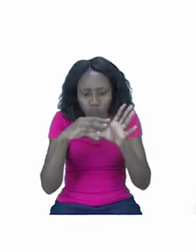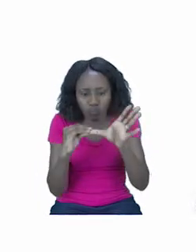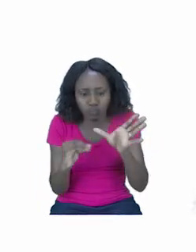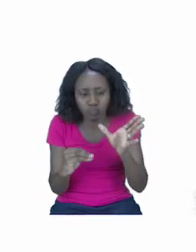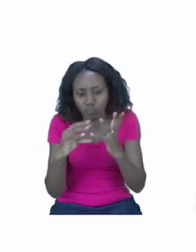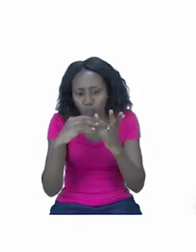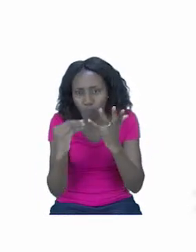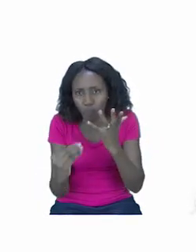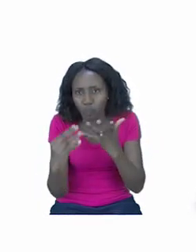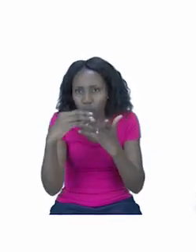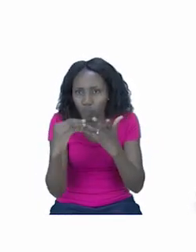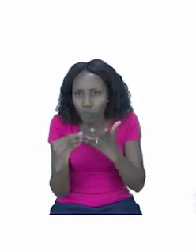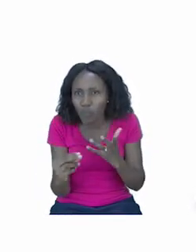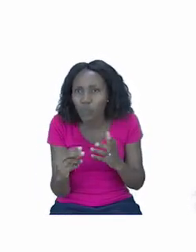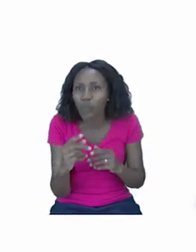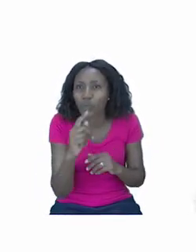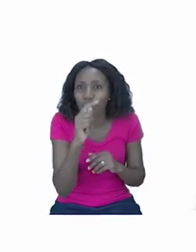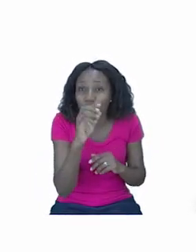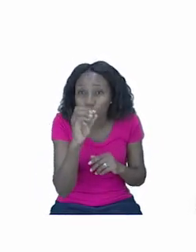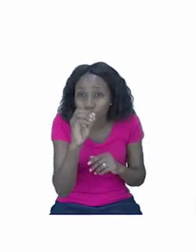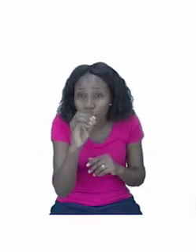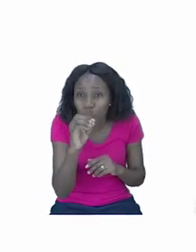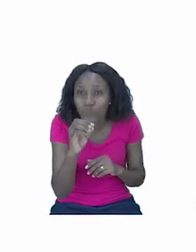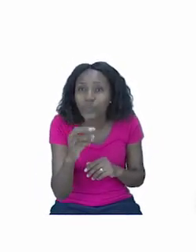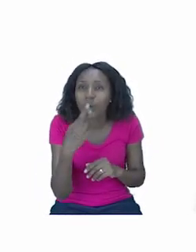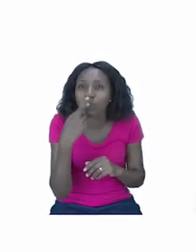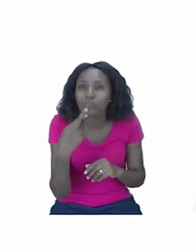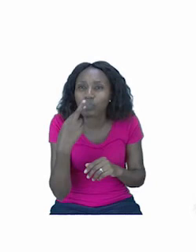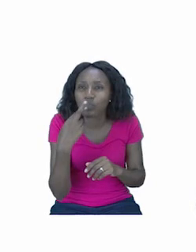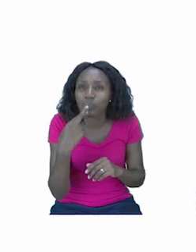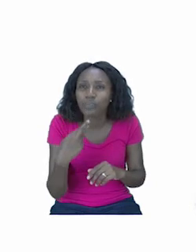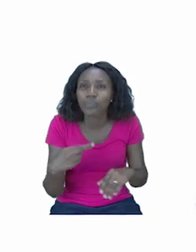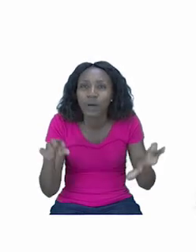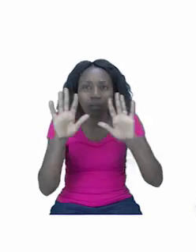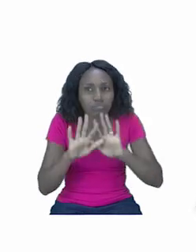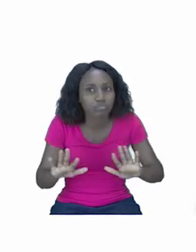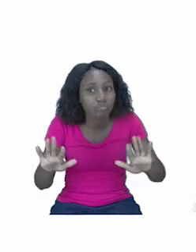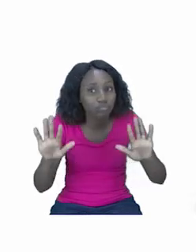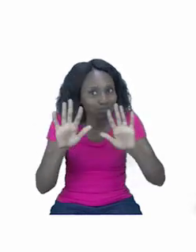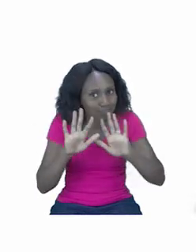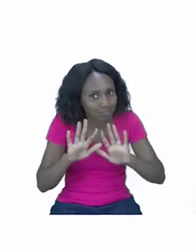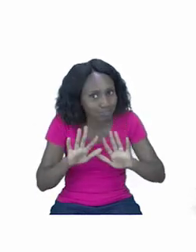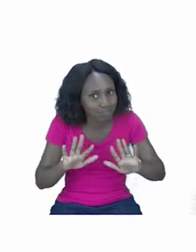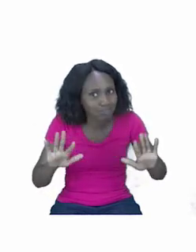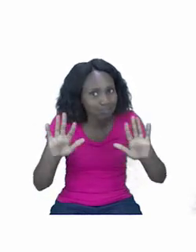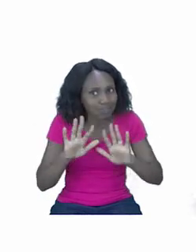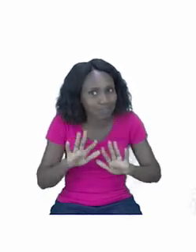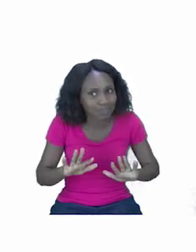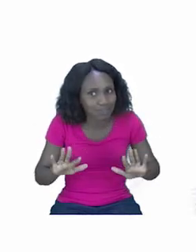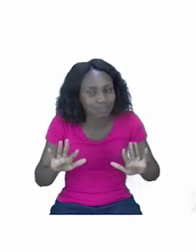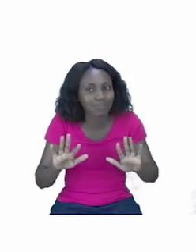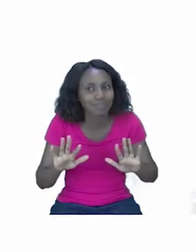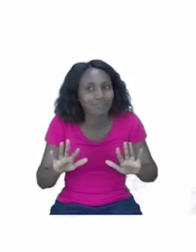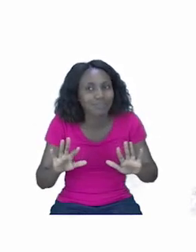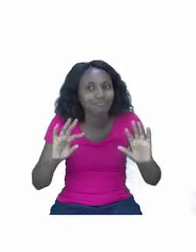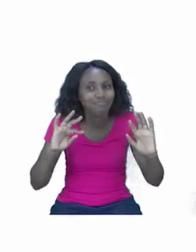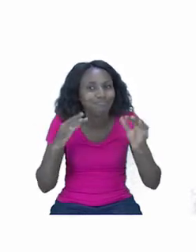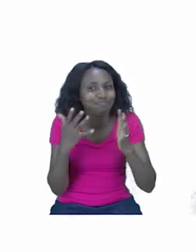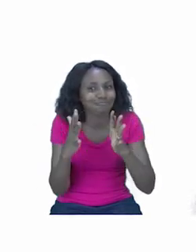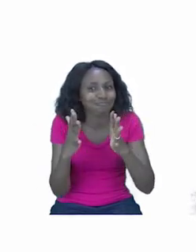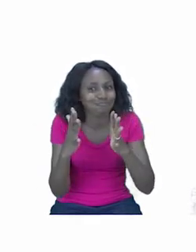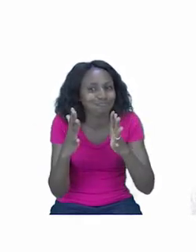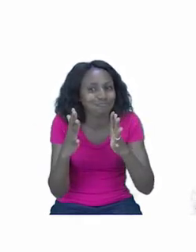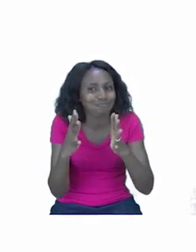have two. And you are going to color them which color? Well done! It is the